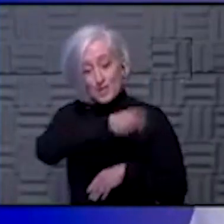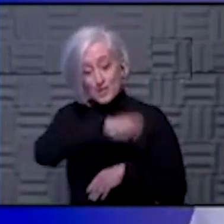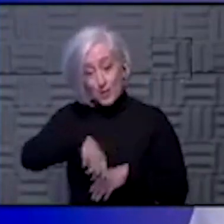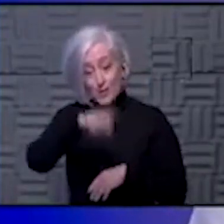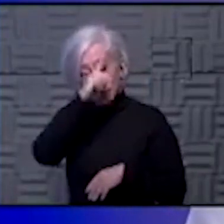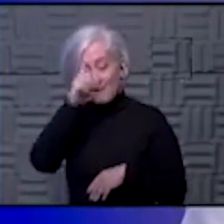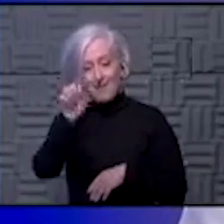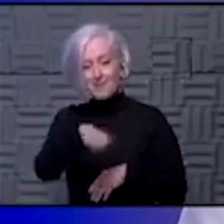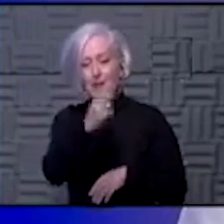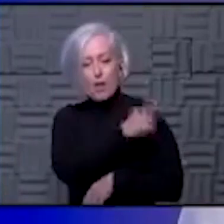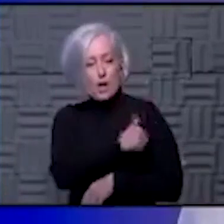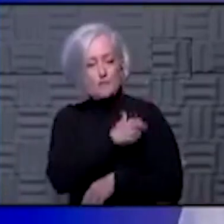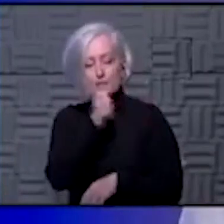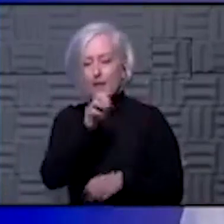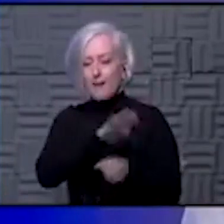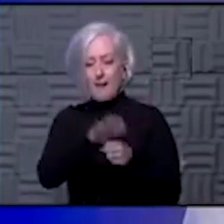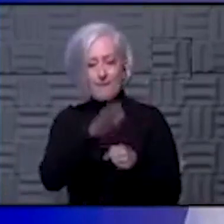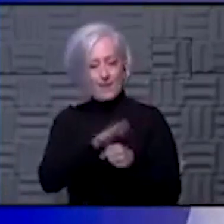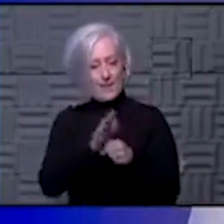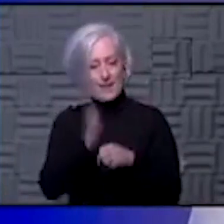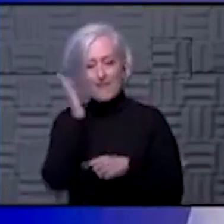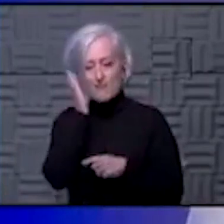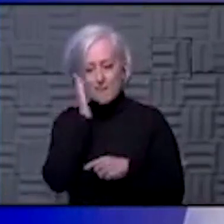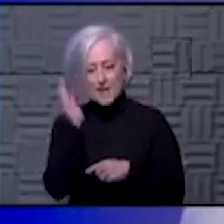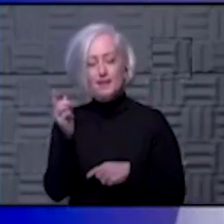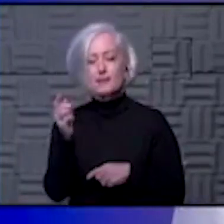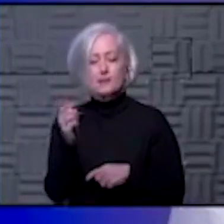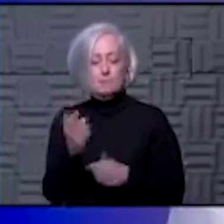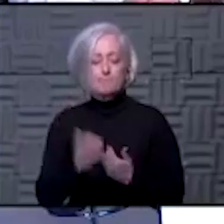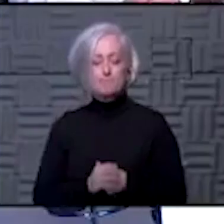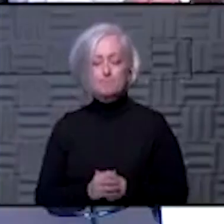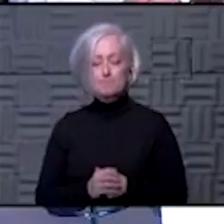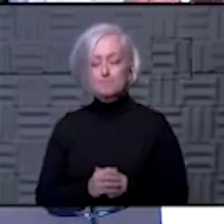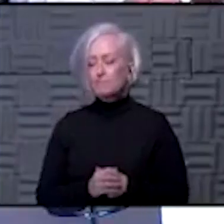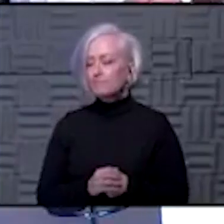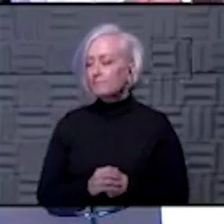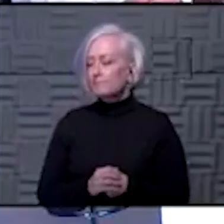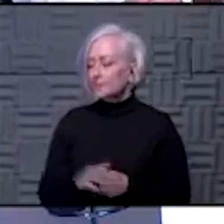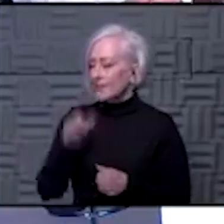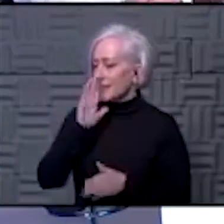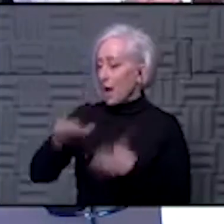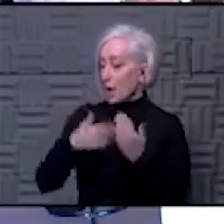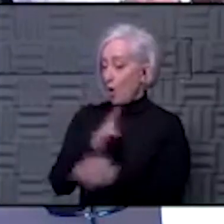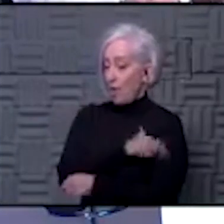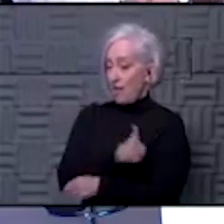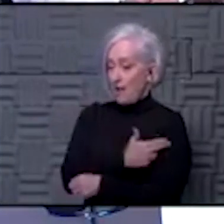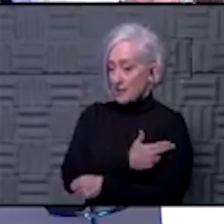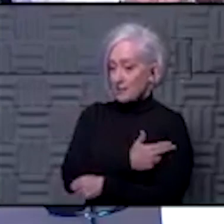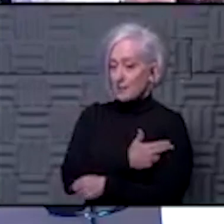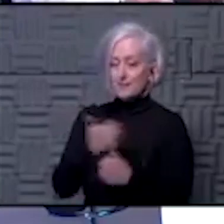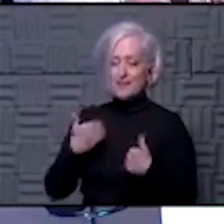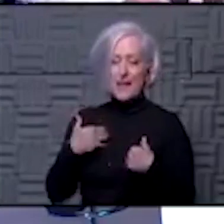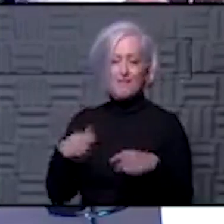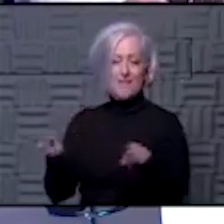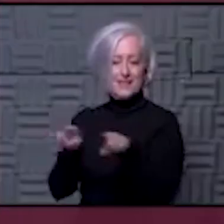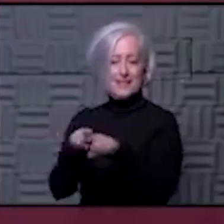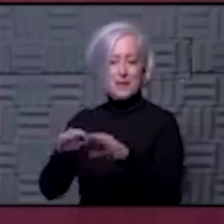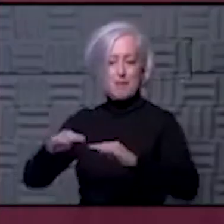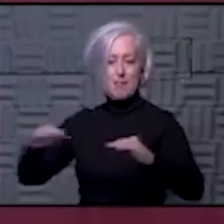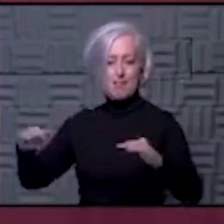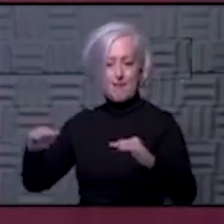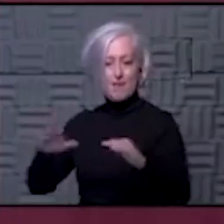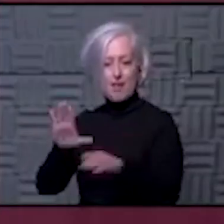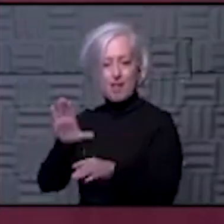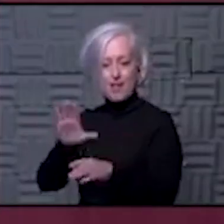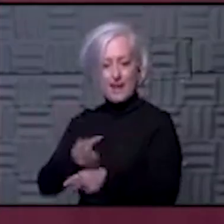hospitals because of the capacity of those local hospitals. Yeah, not all hospitals have the same level of care, right? And so as a